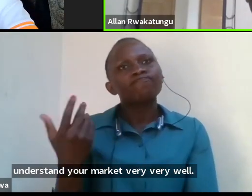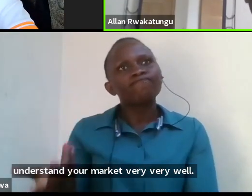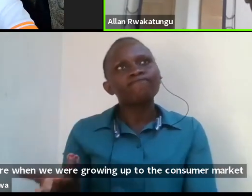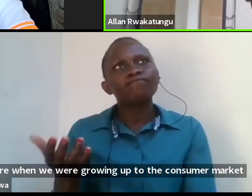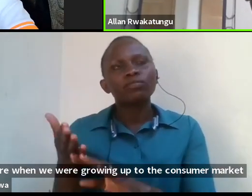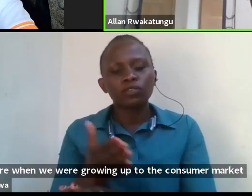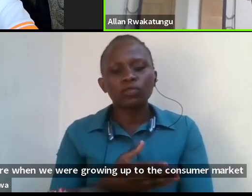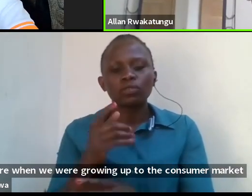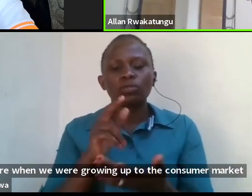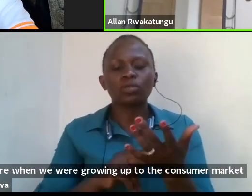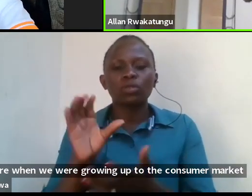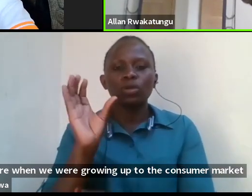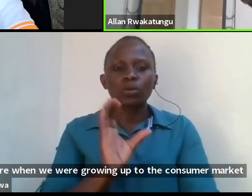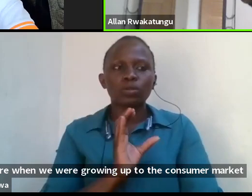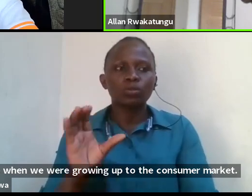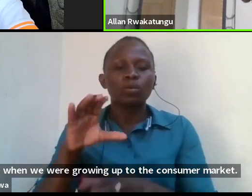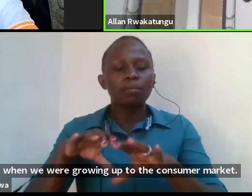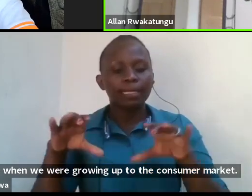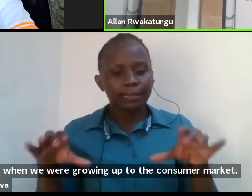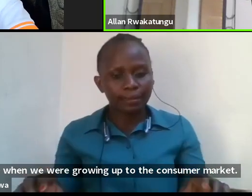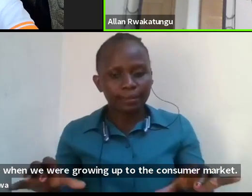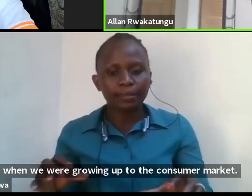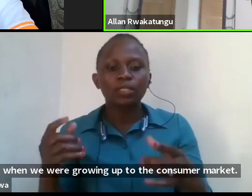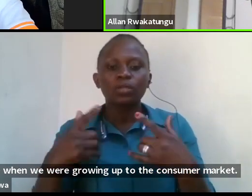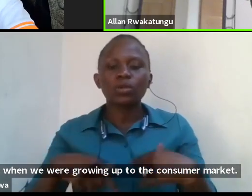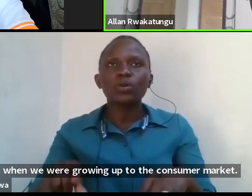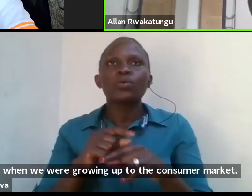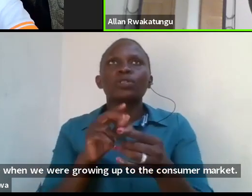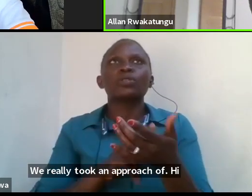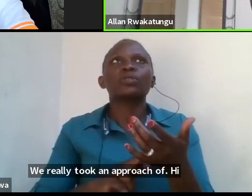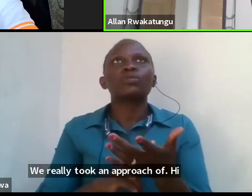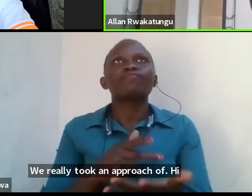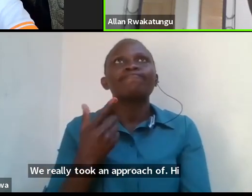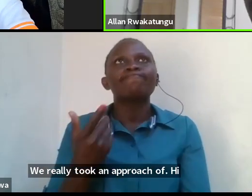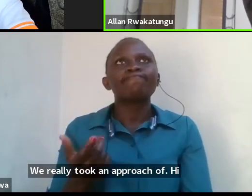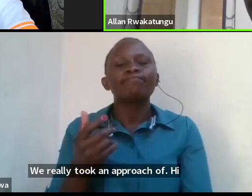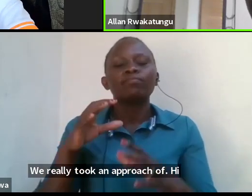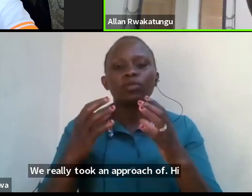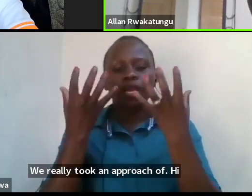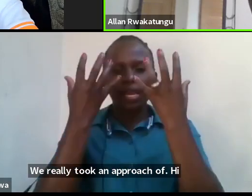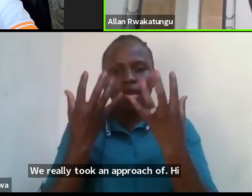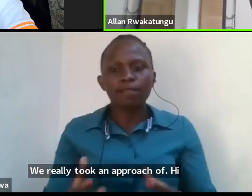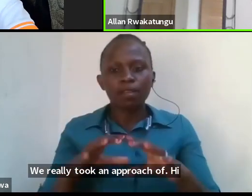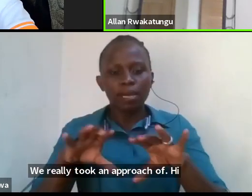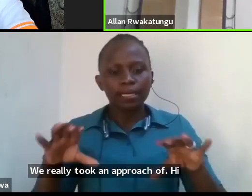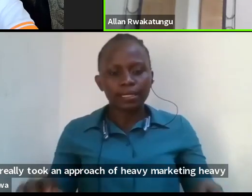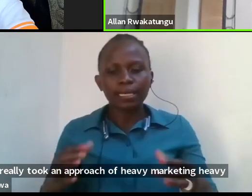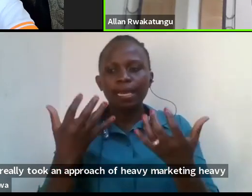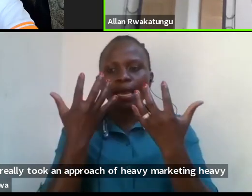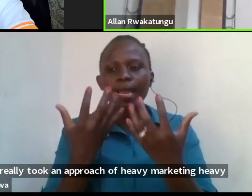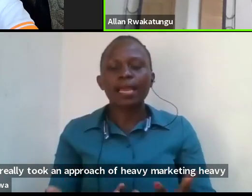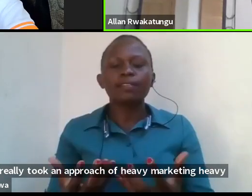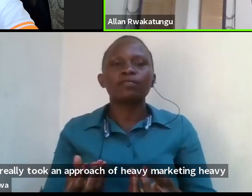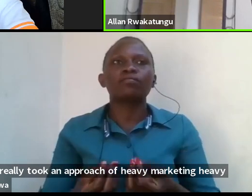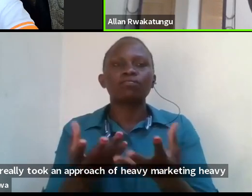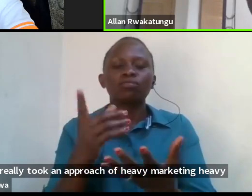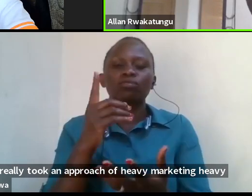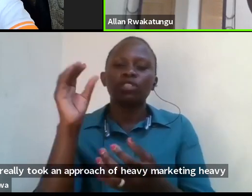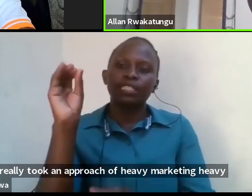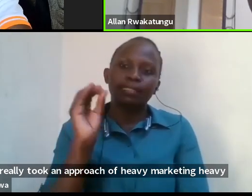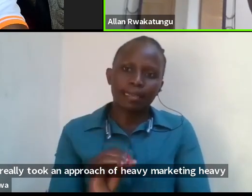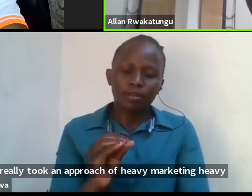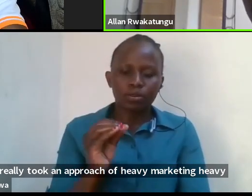market, we really took an approach of heavy marketing, heavy branding, and heavy discounts, because that's